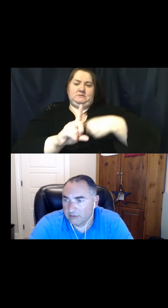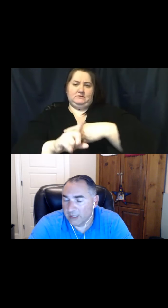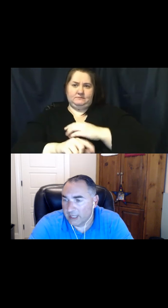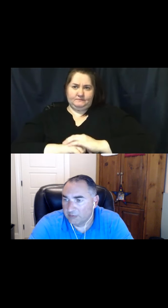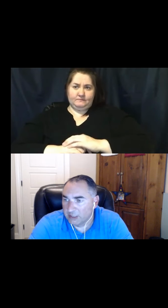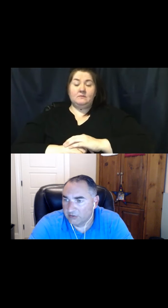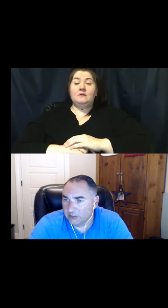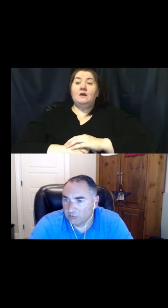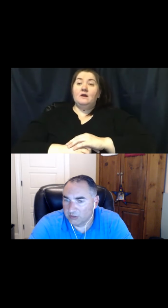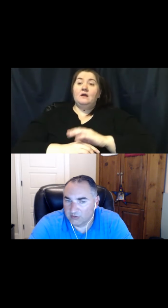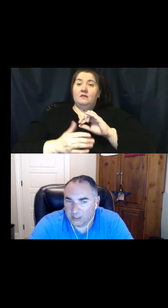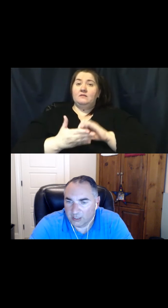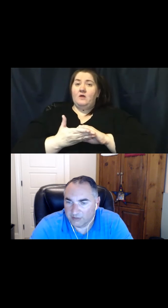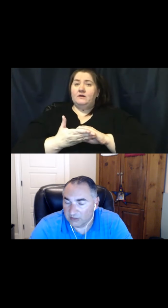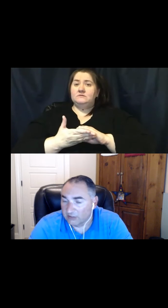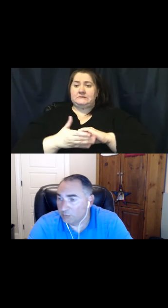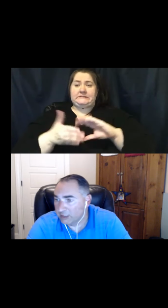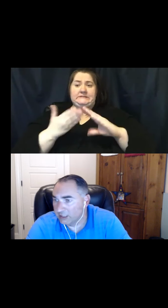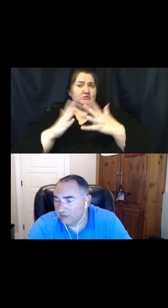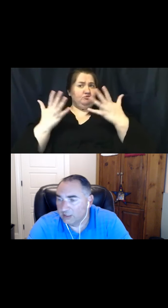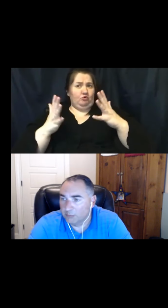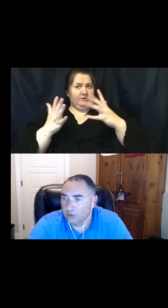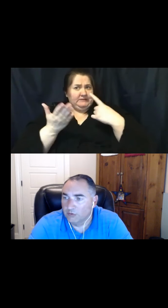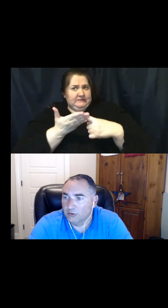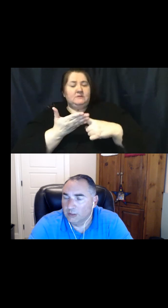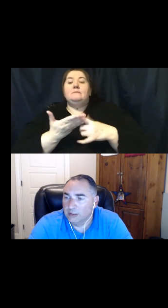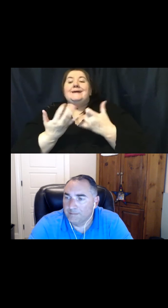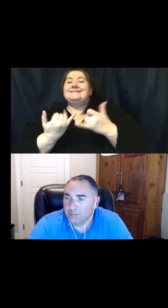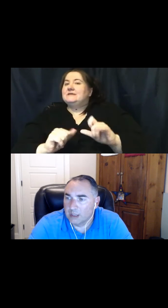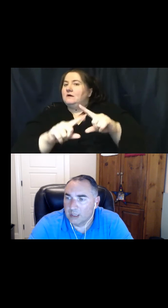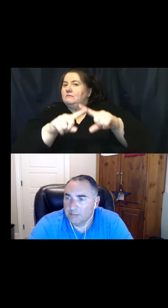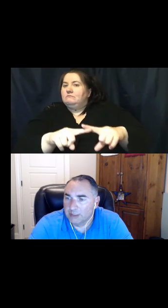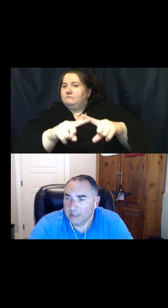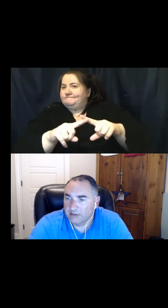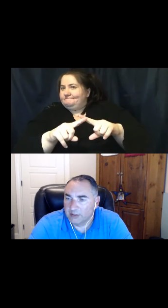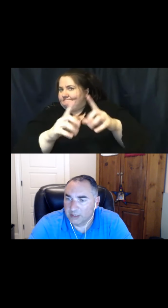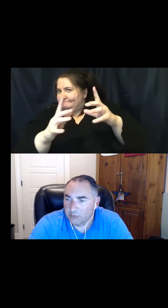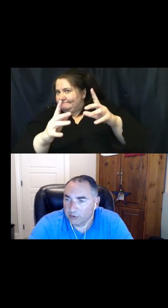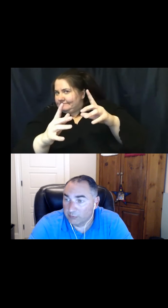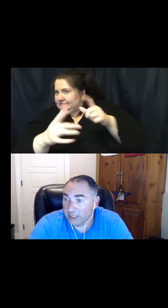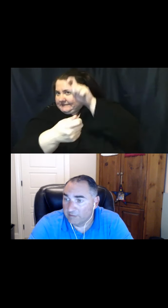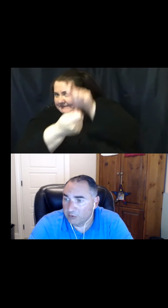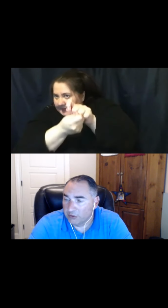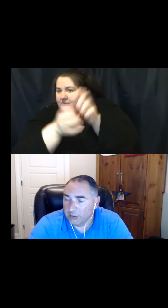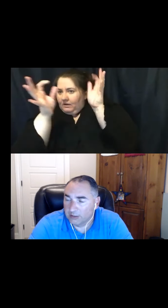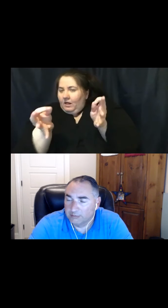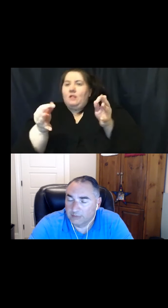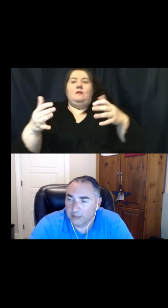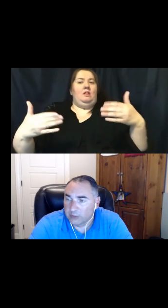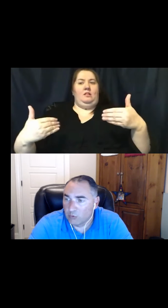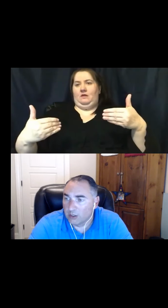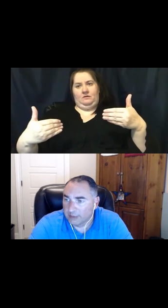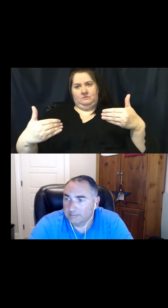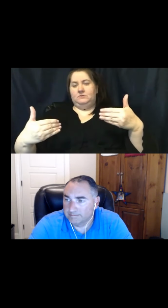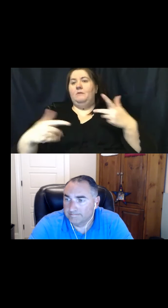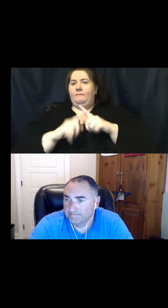And that has been discussed with the city. Obviously, that's still pending city approval, but that's something that we have put as